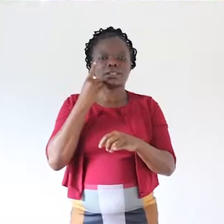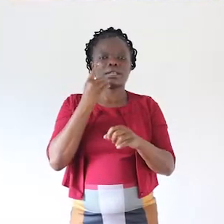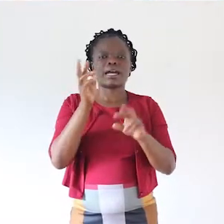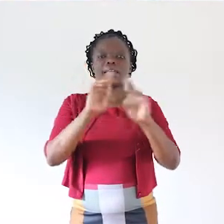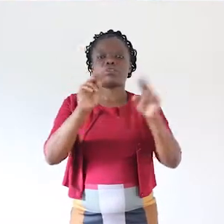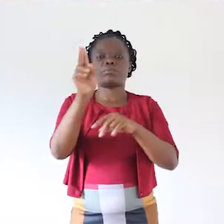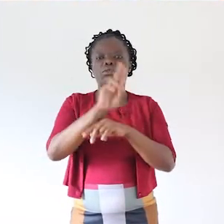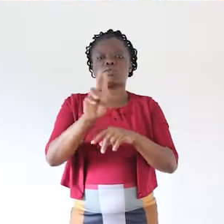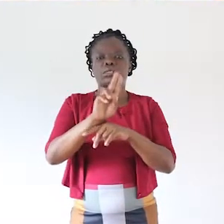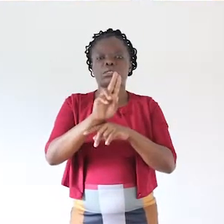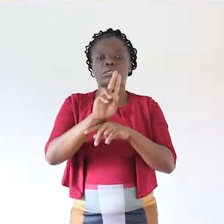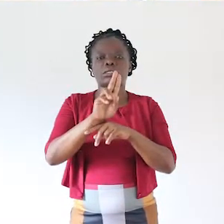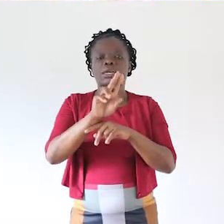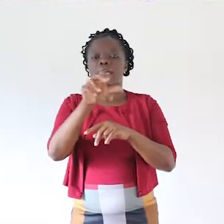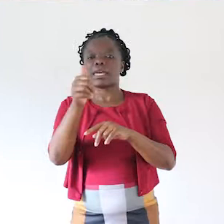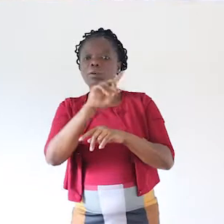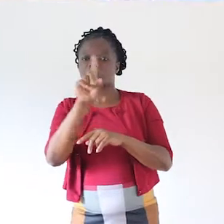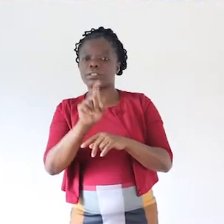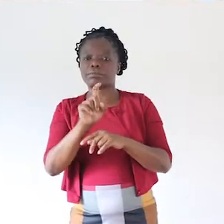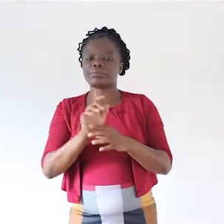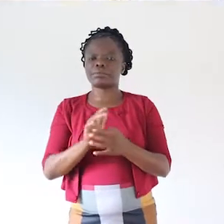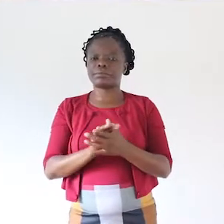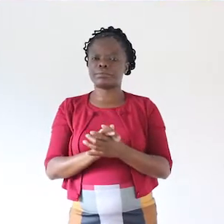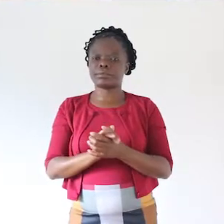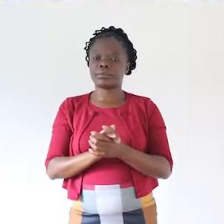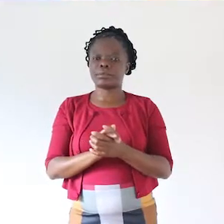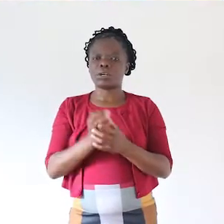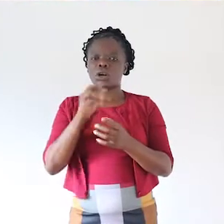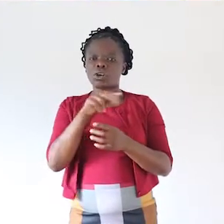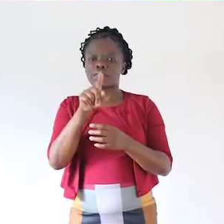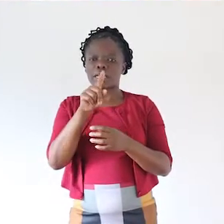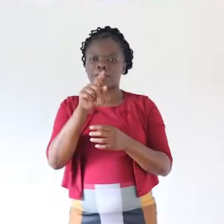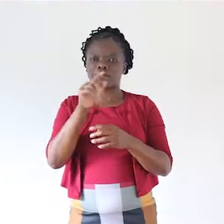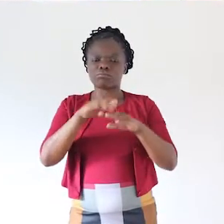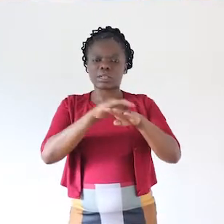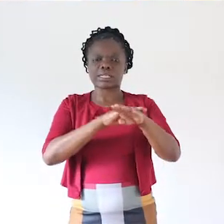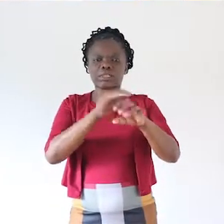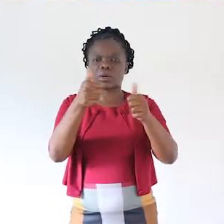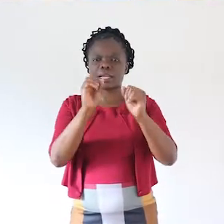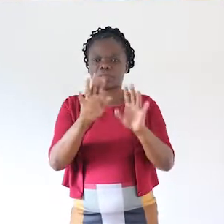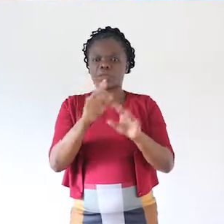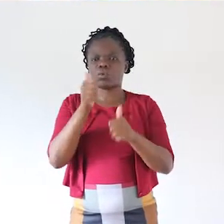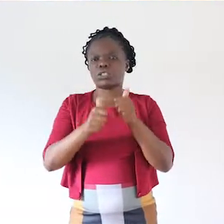okay? Yes. Otherwise, do you have any question? Or what you did not explore well?